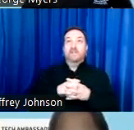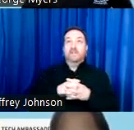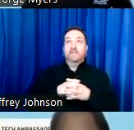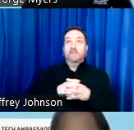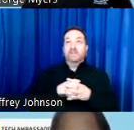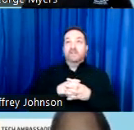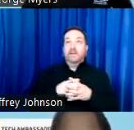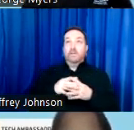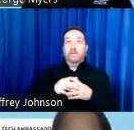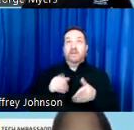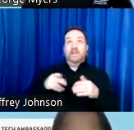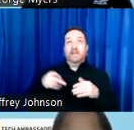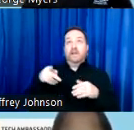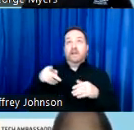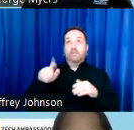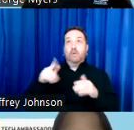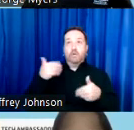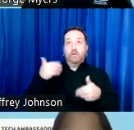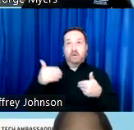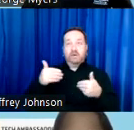that poll go for just a second.